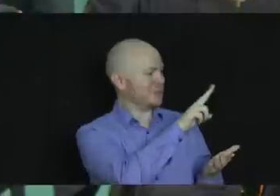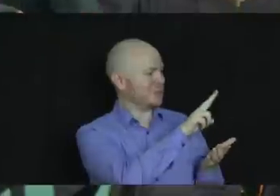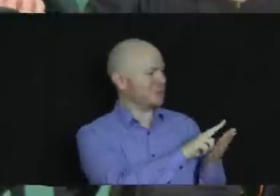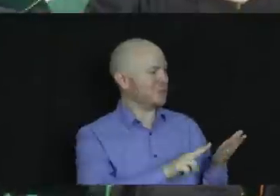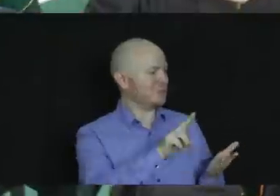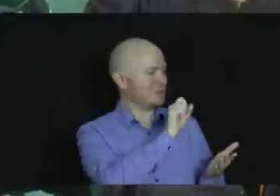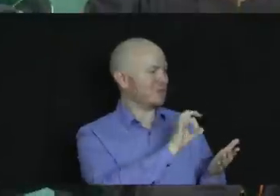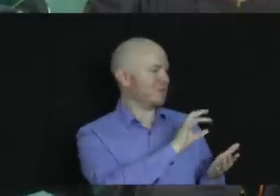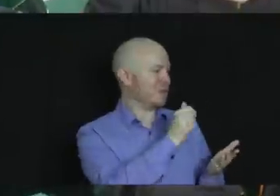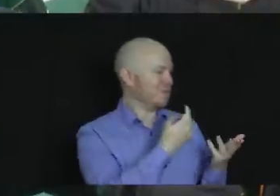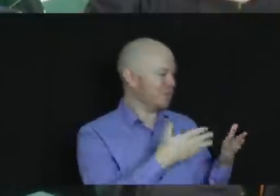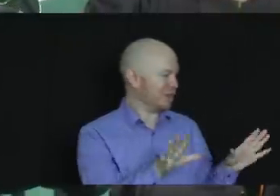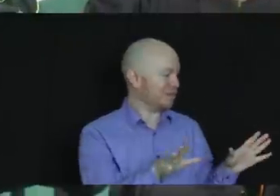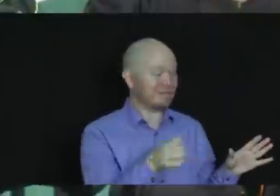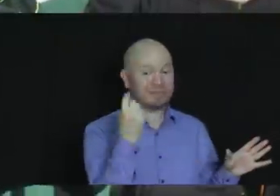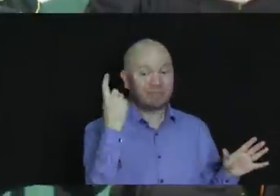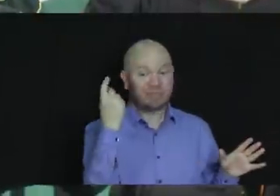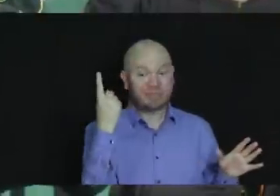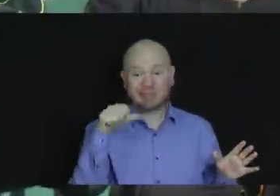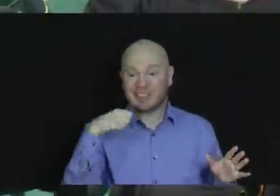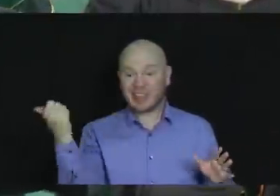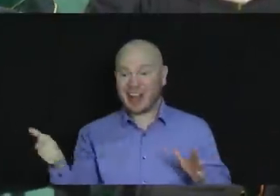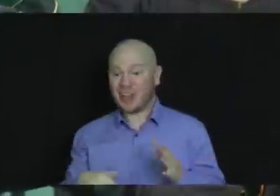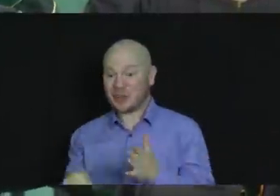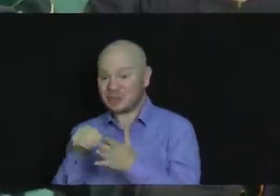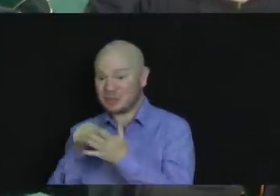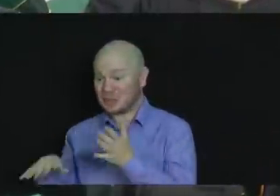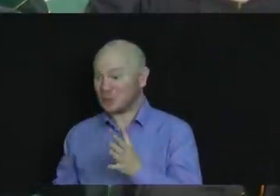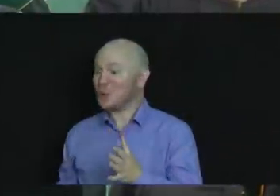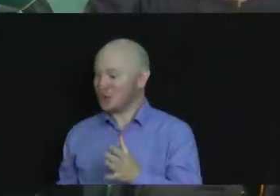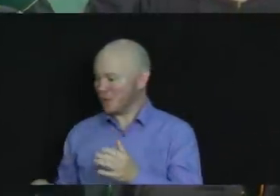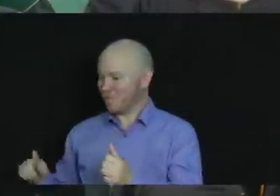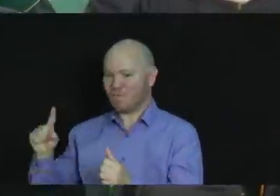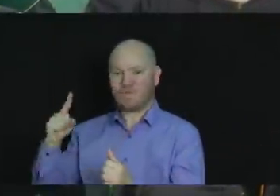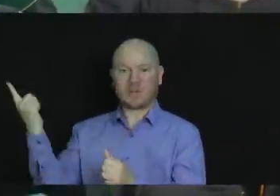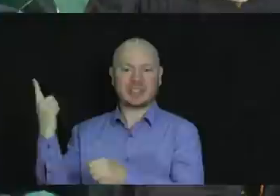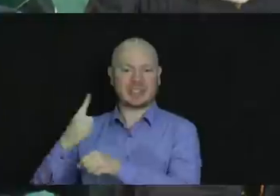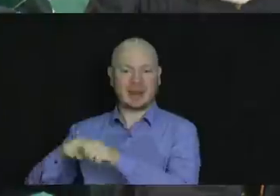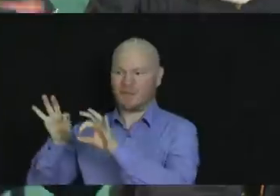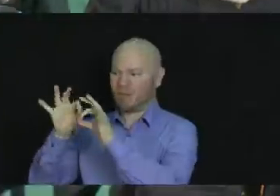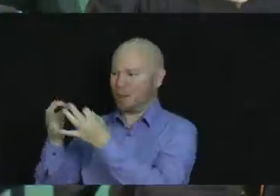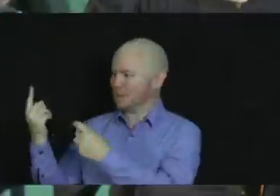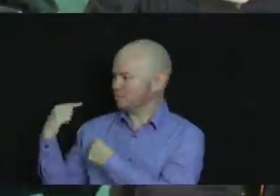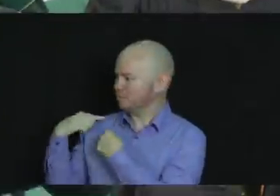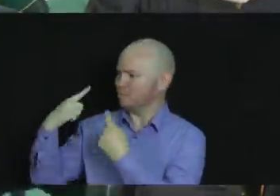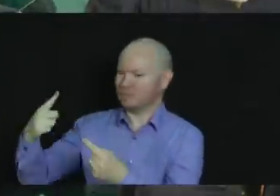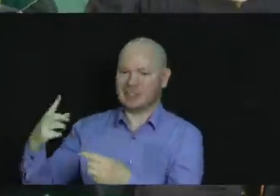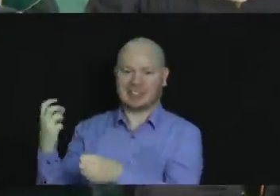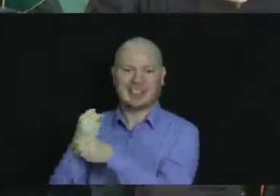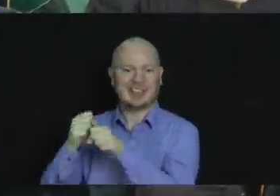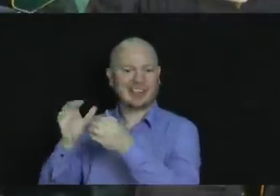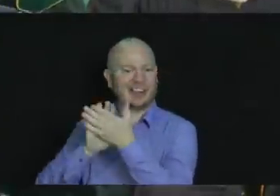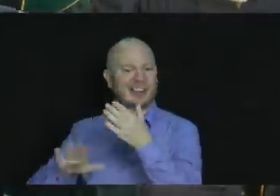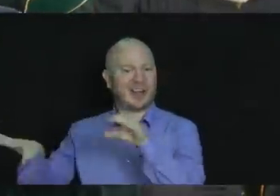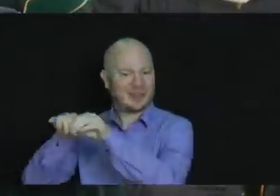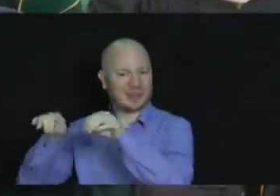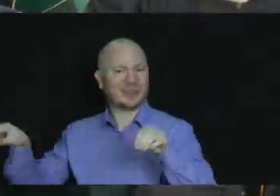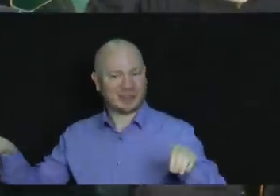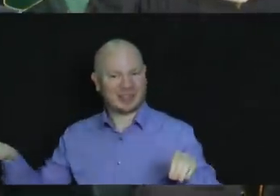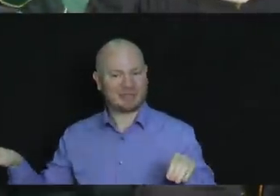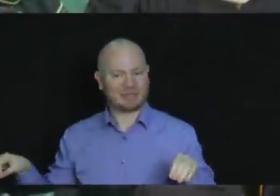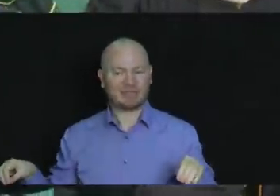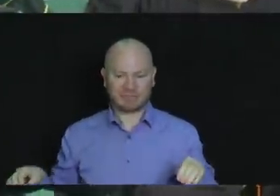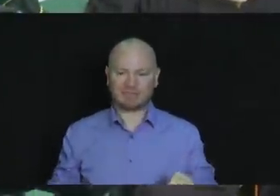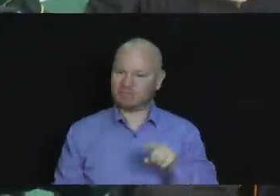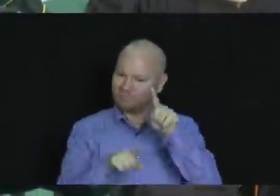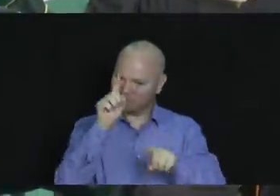But other graduates may also be the first in their families to earn a college degree. Together, you exemplify our